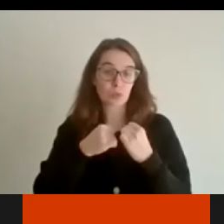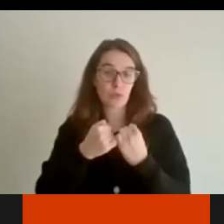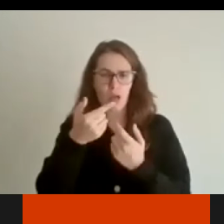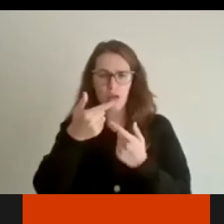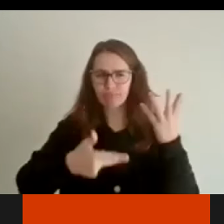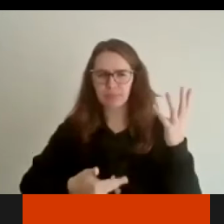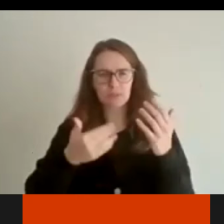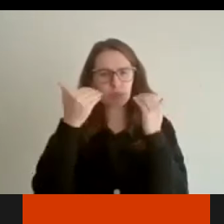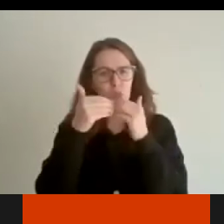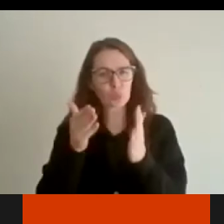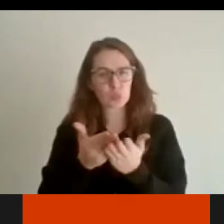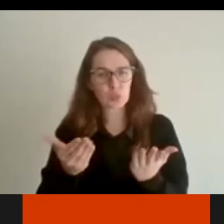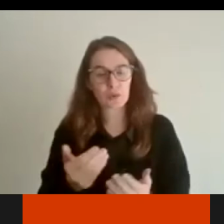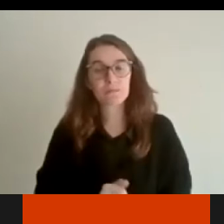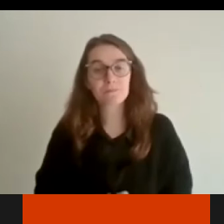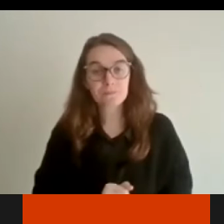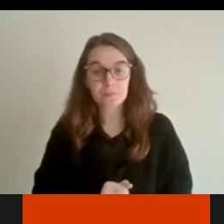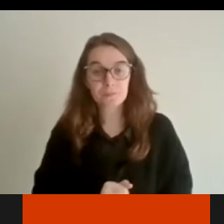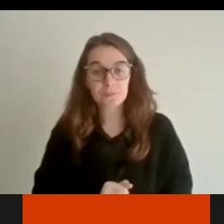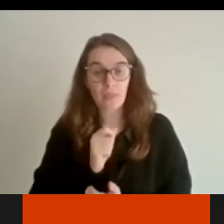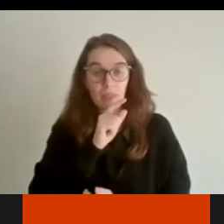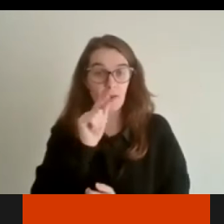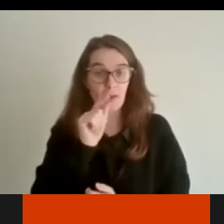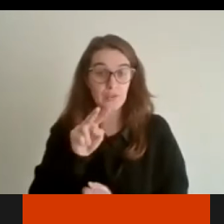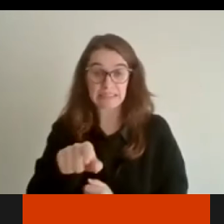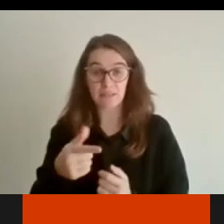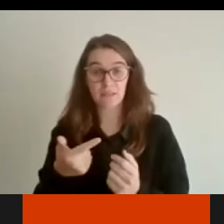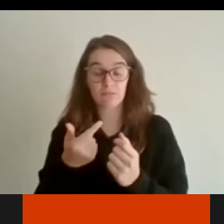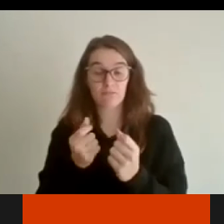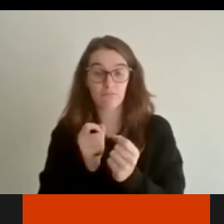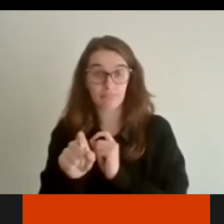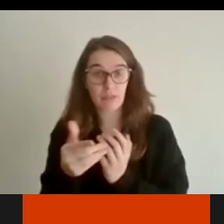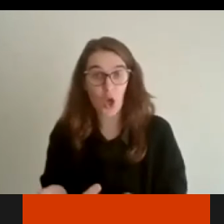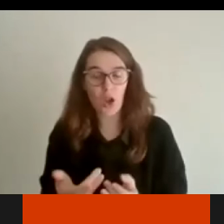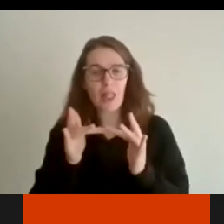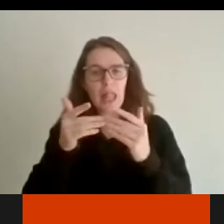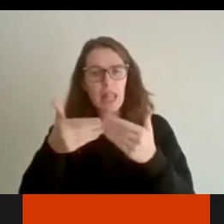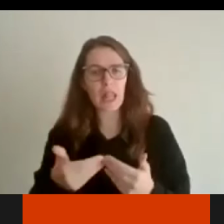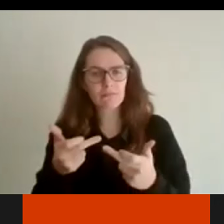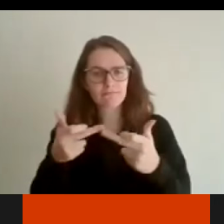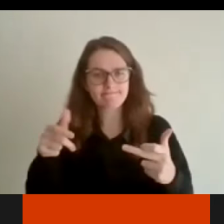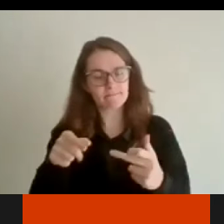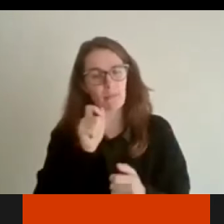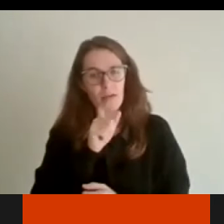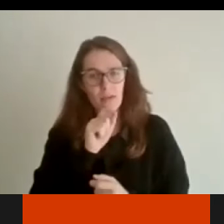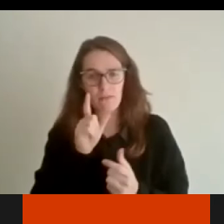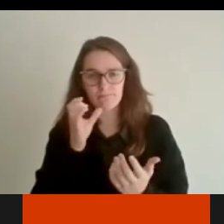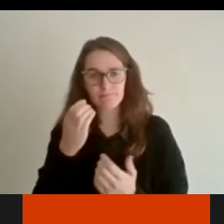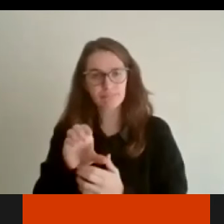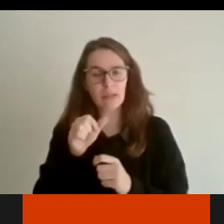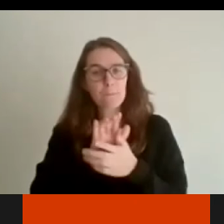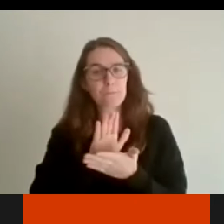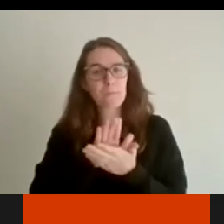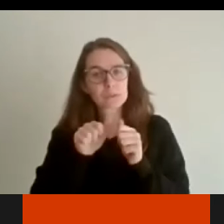media. And also you can see the link in the chat where we'll also publish this entire session. So thank you very